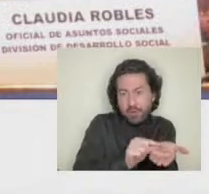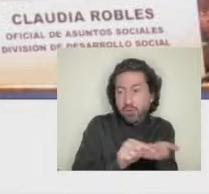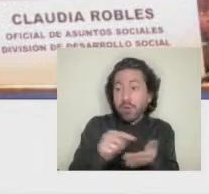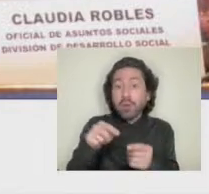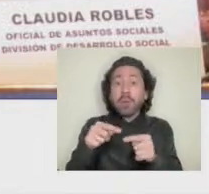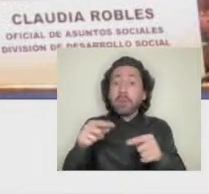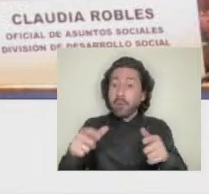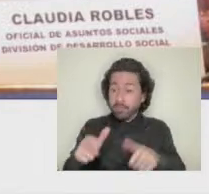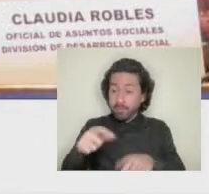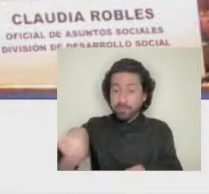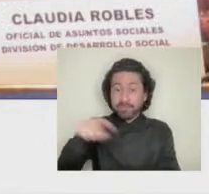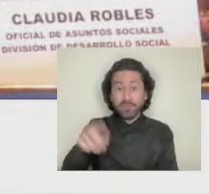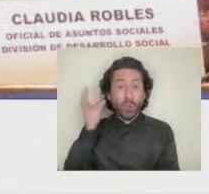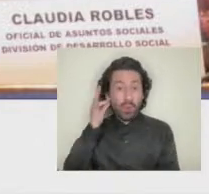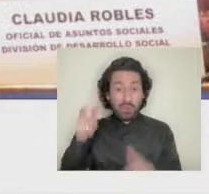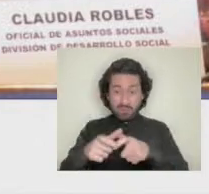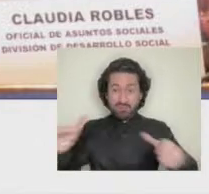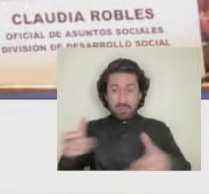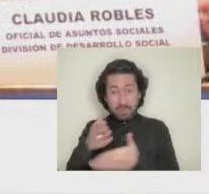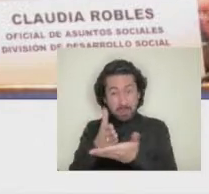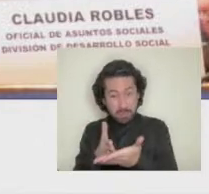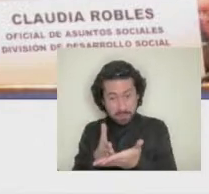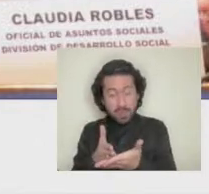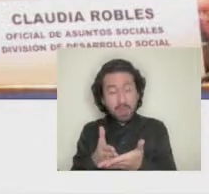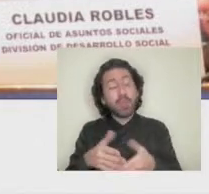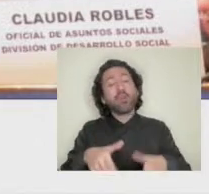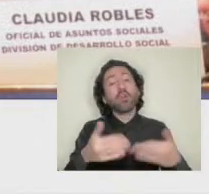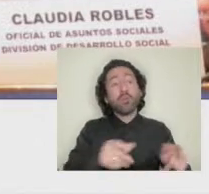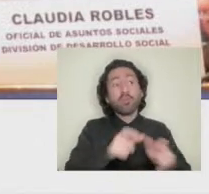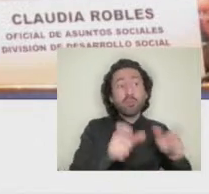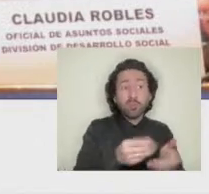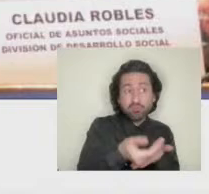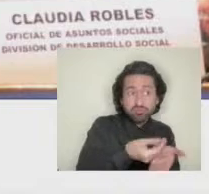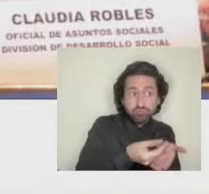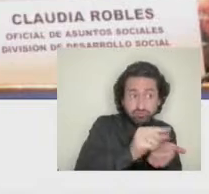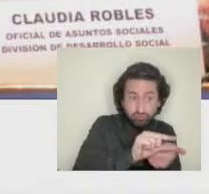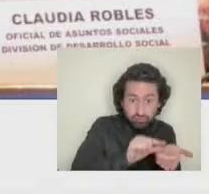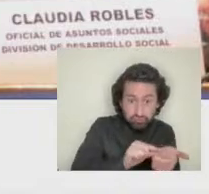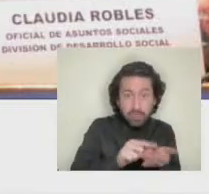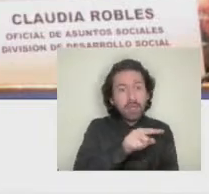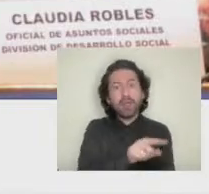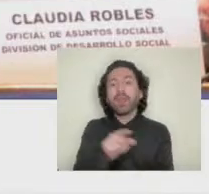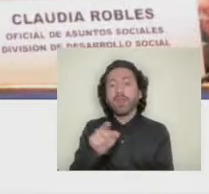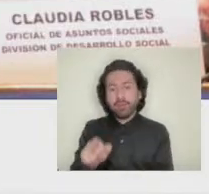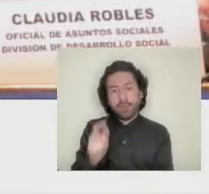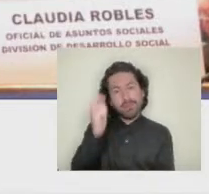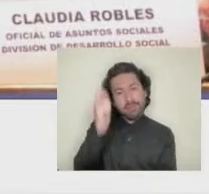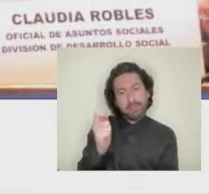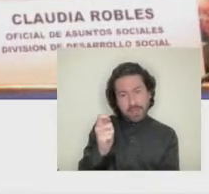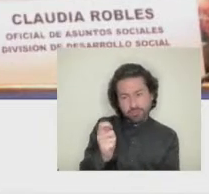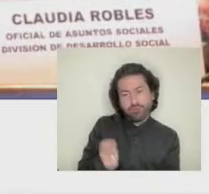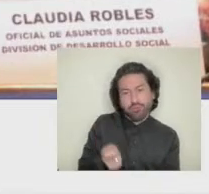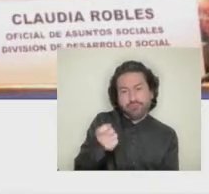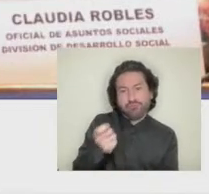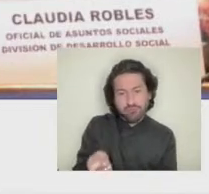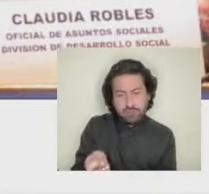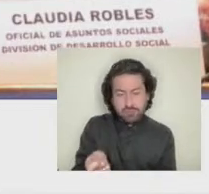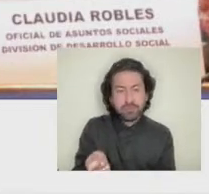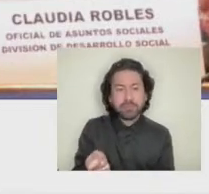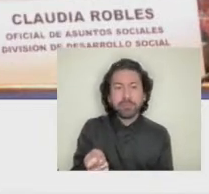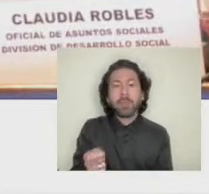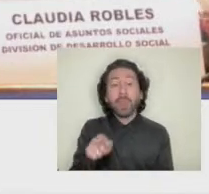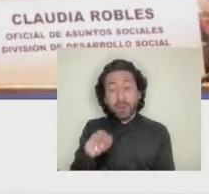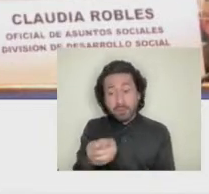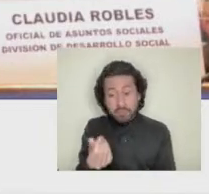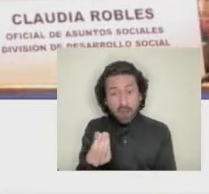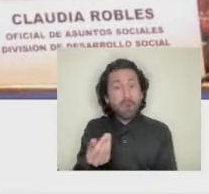to half of the women and practically 90% of women with a low income received pensions less than a